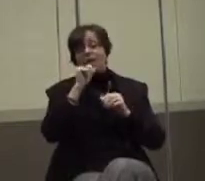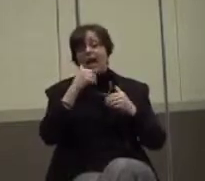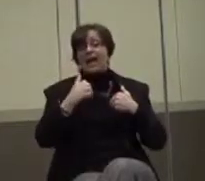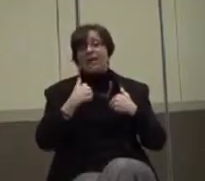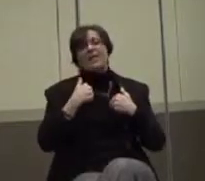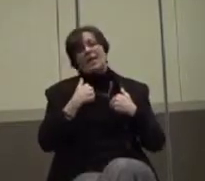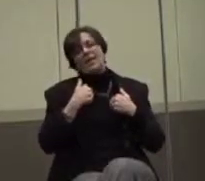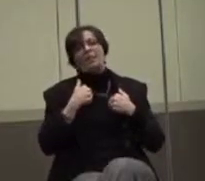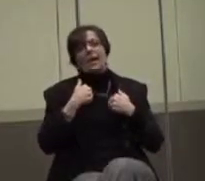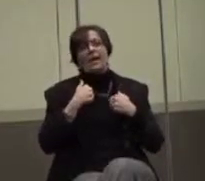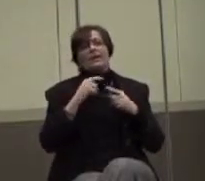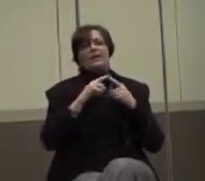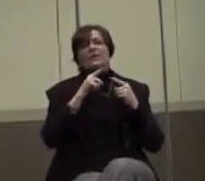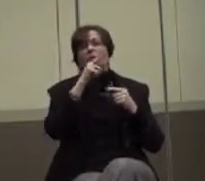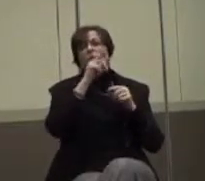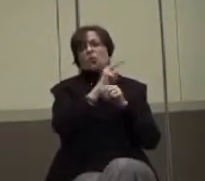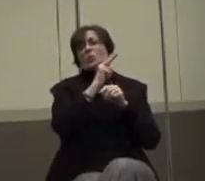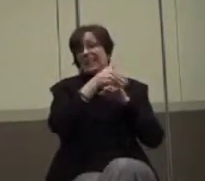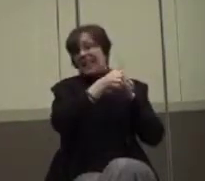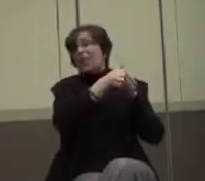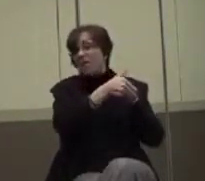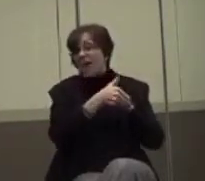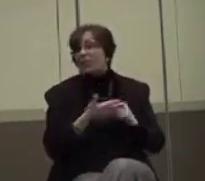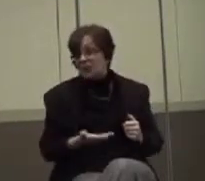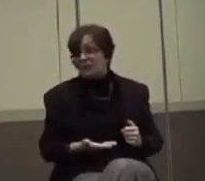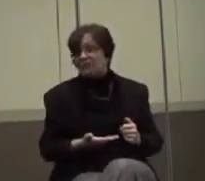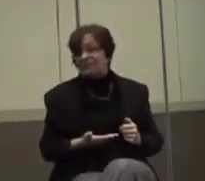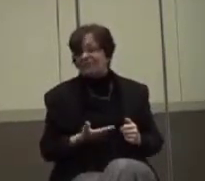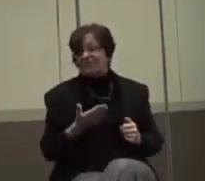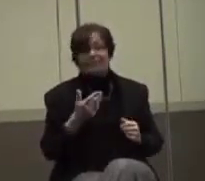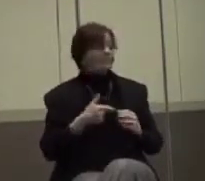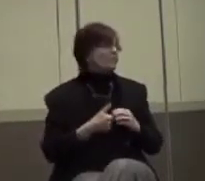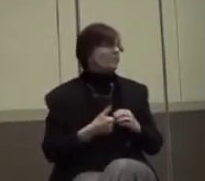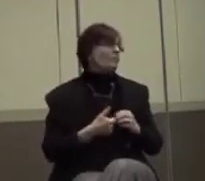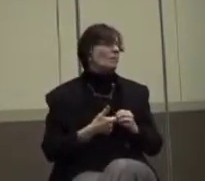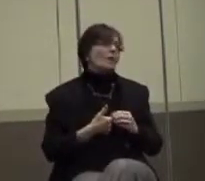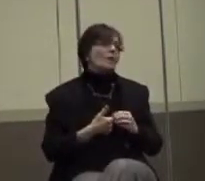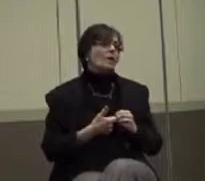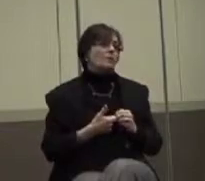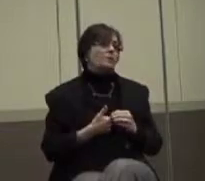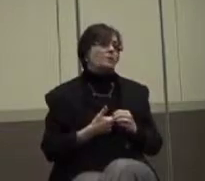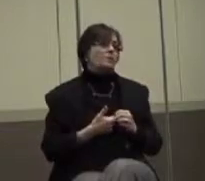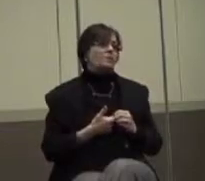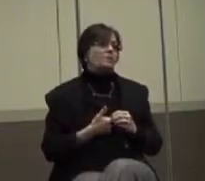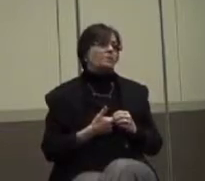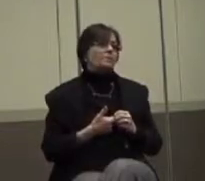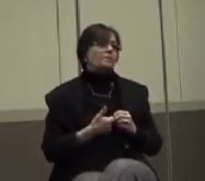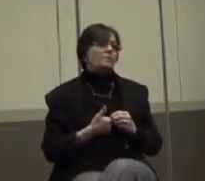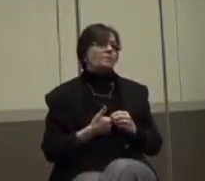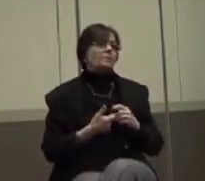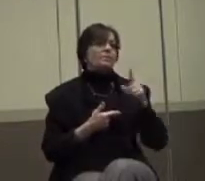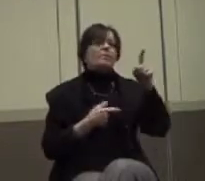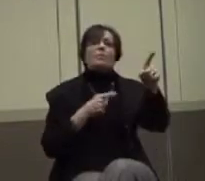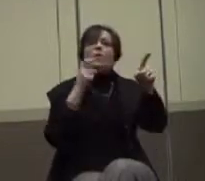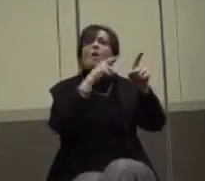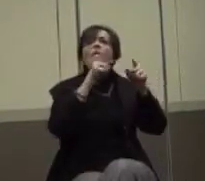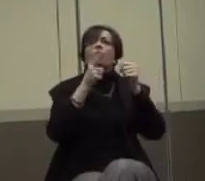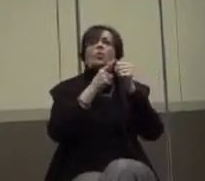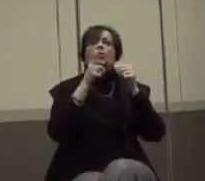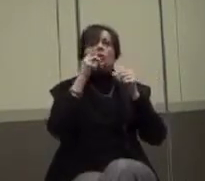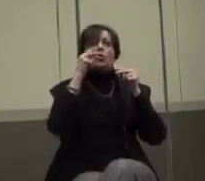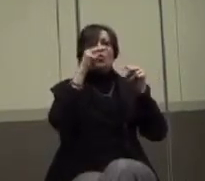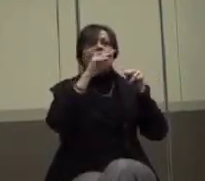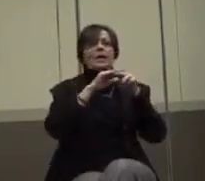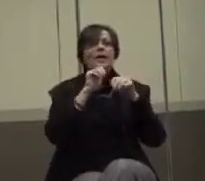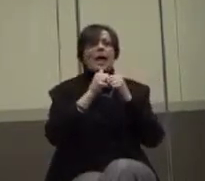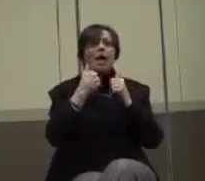intervention. That make sense? Yeah. Question on that. First off, if you look at how we do our FDA